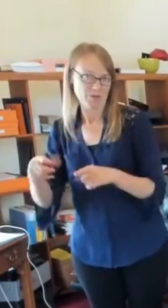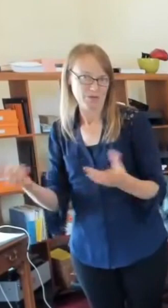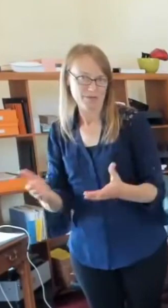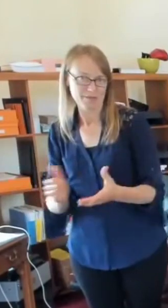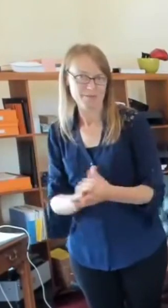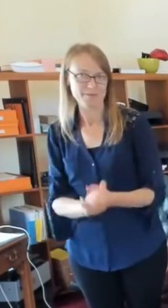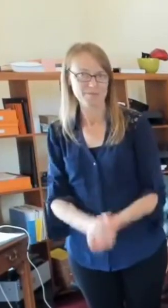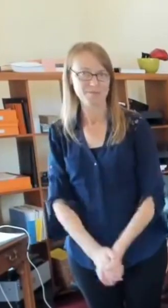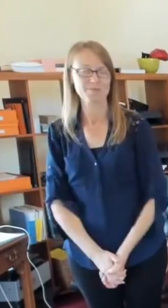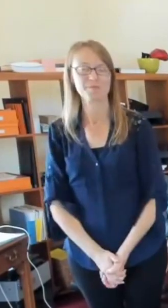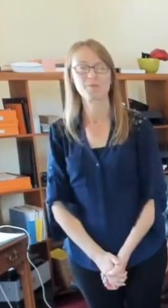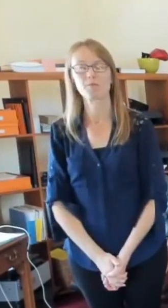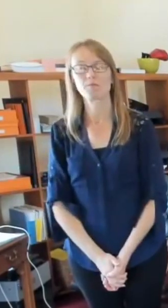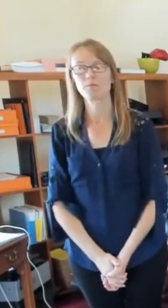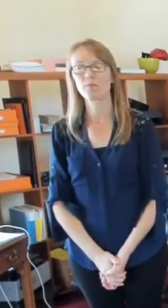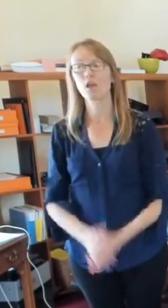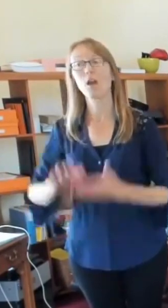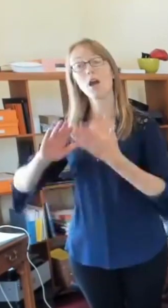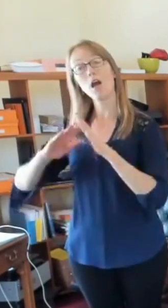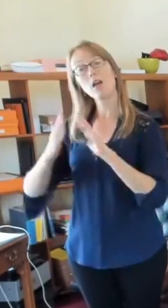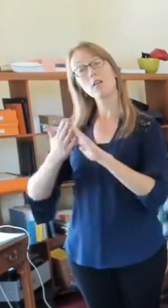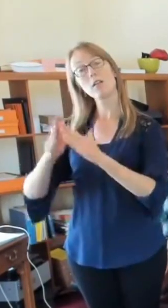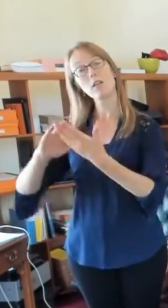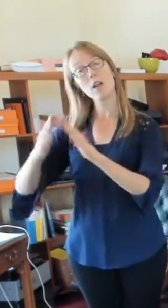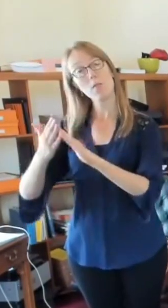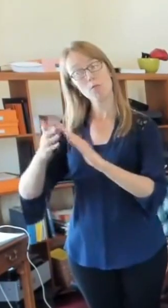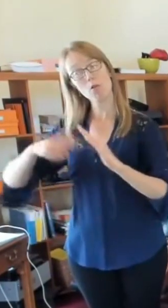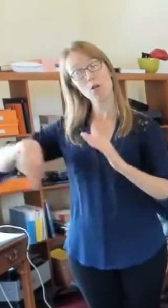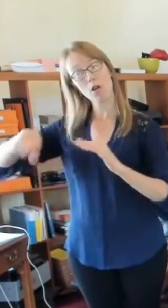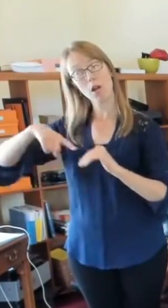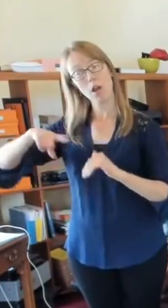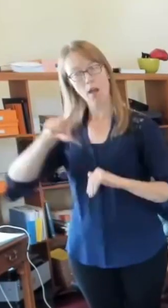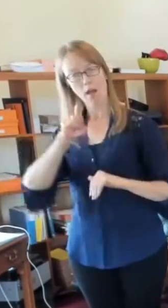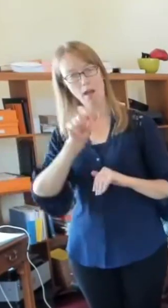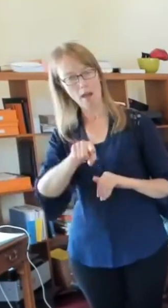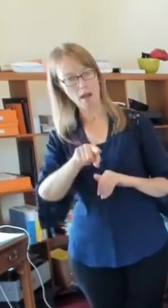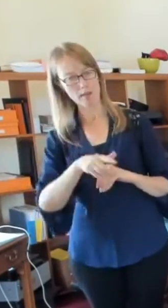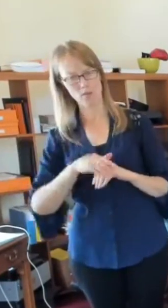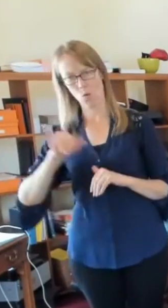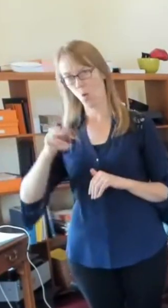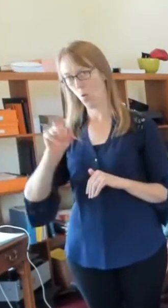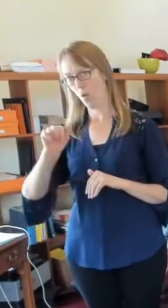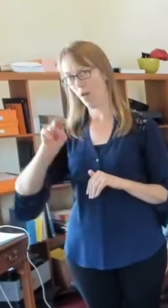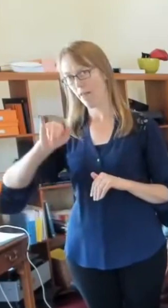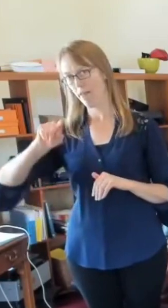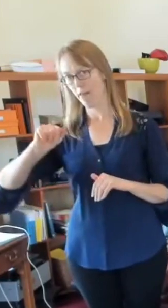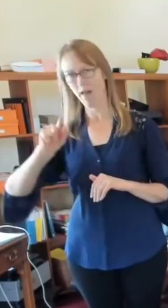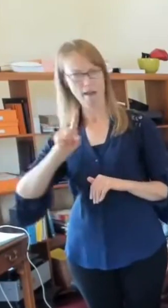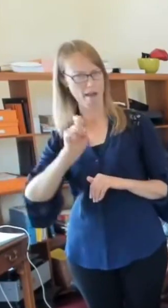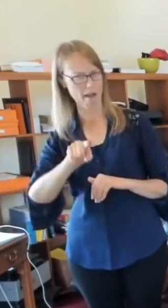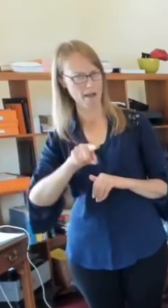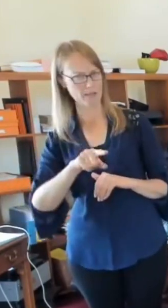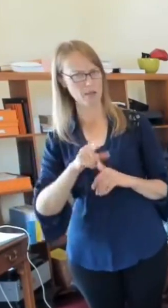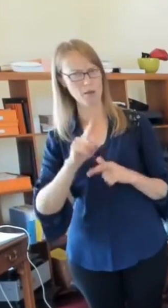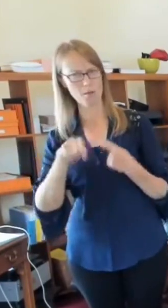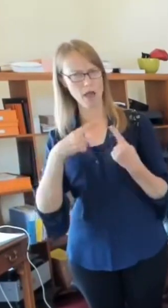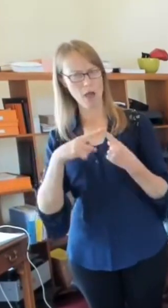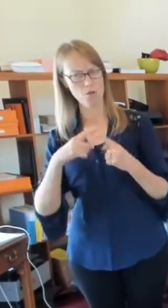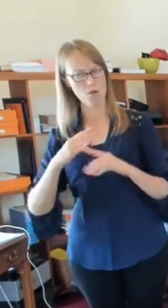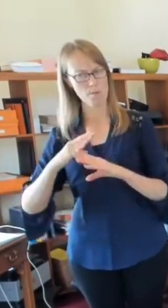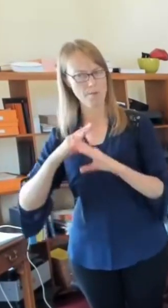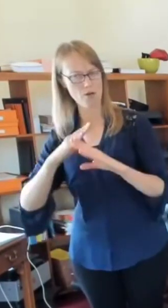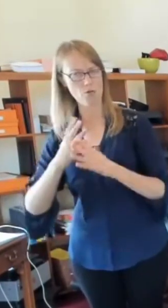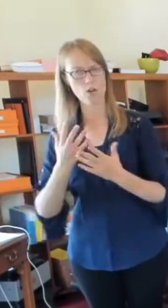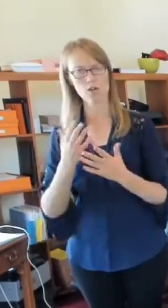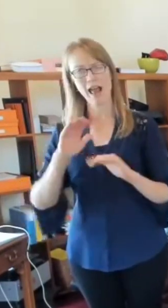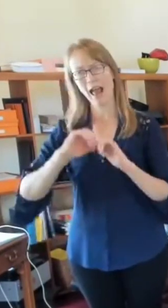So, sort of a neighborhood question from Juanita, who's asking about barricades and other traffic calming. How does someone request or